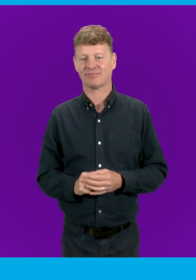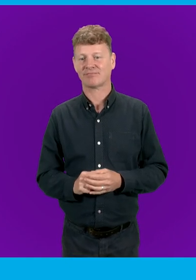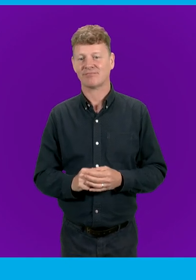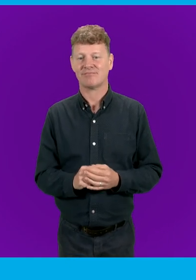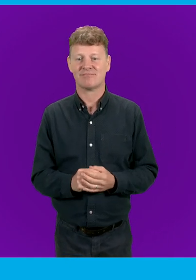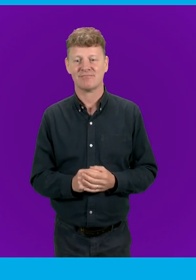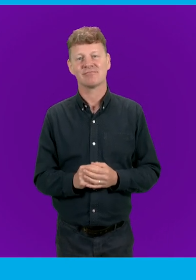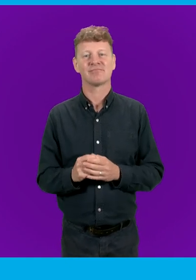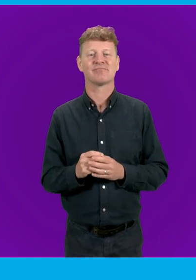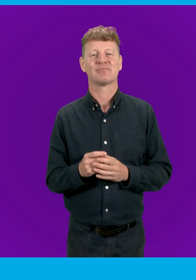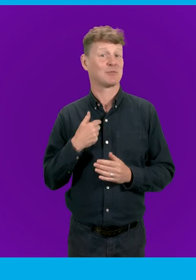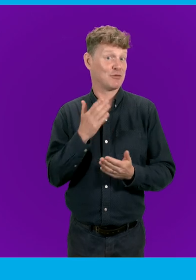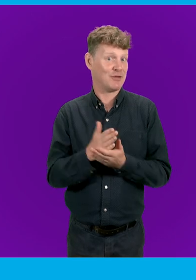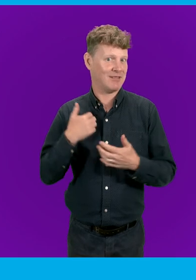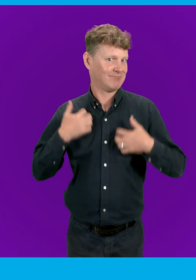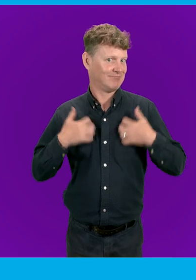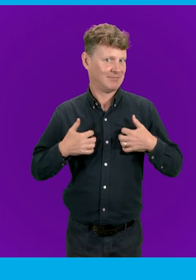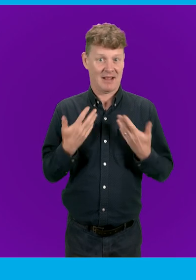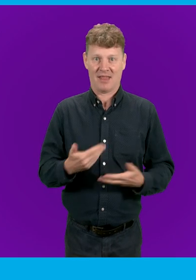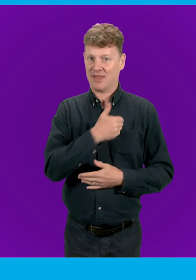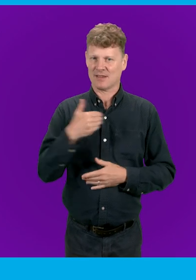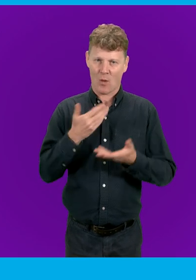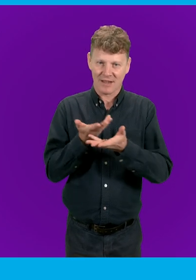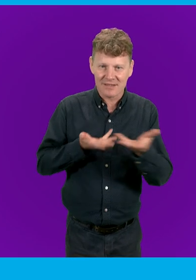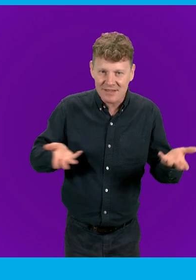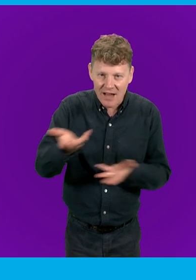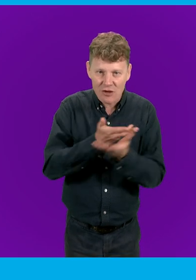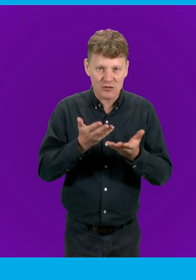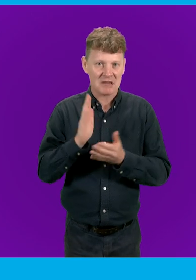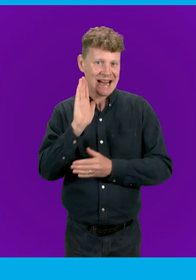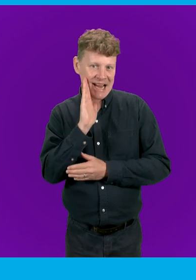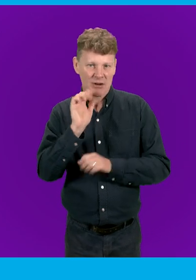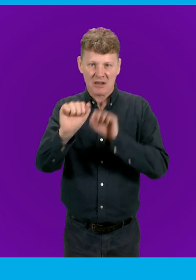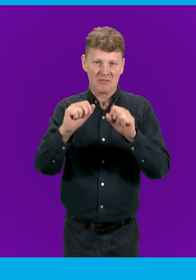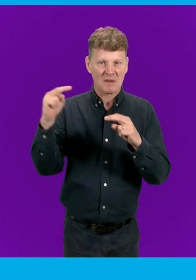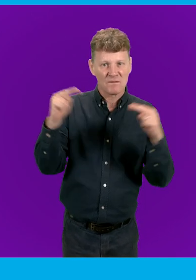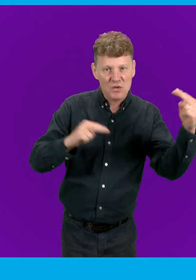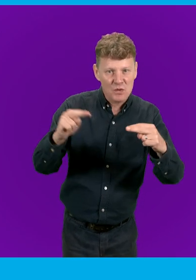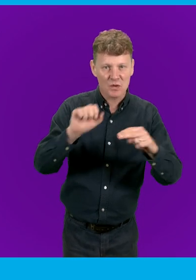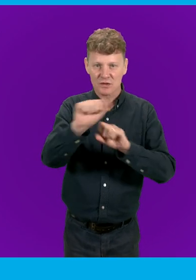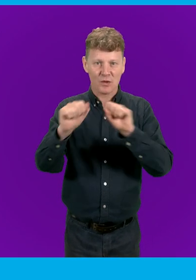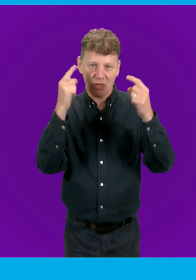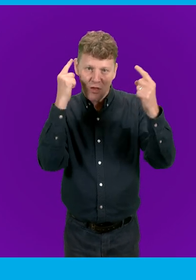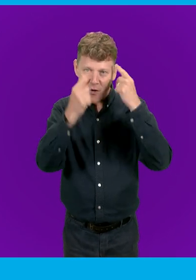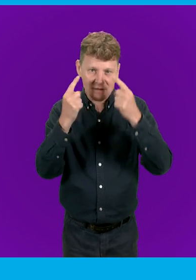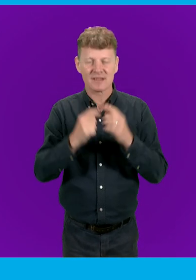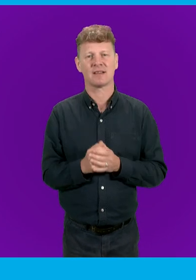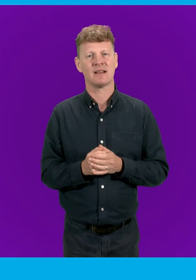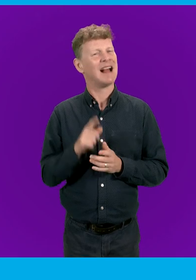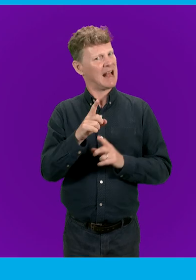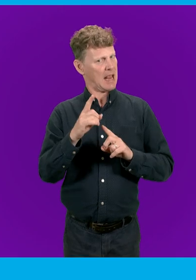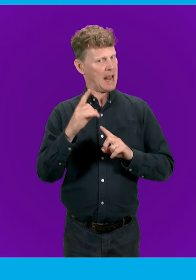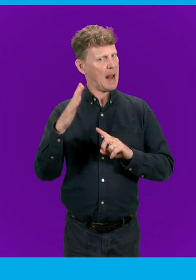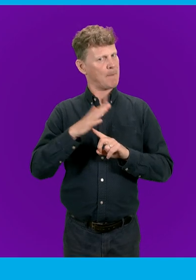I'm really looking forward to this discussion this morning and hearing everybody's thoughts and views. It's important that everybody is given